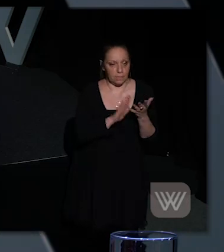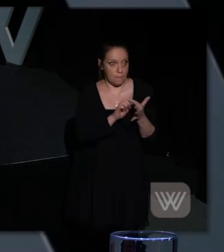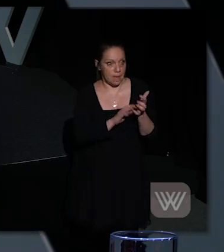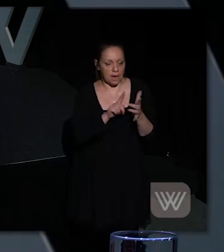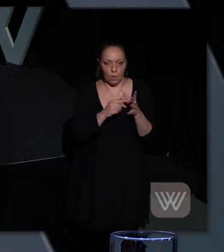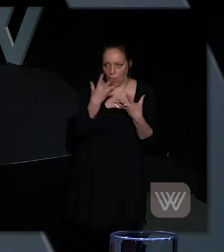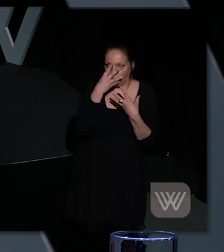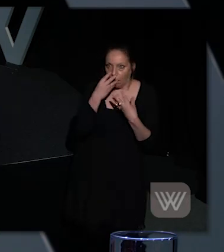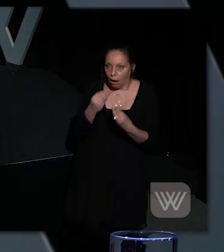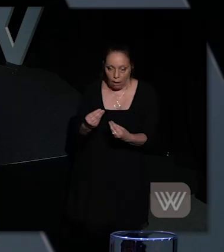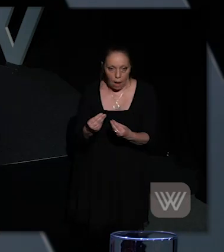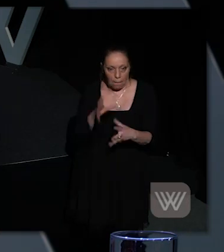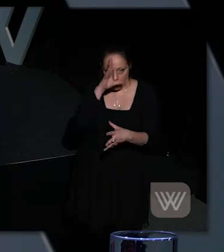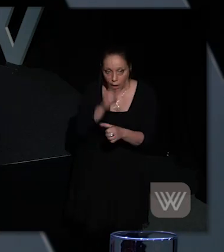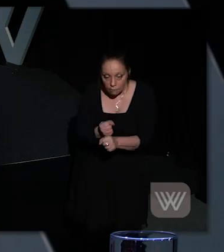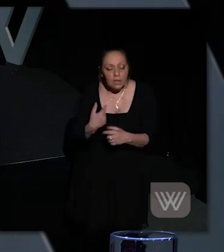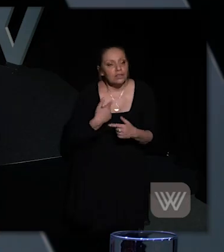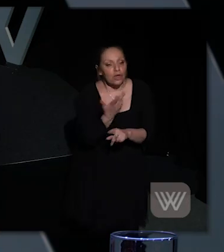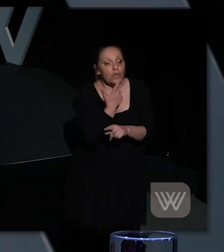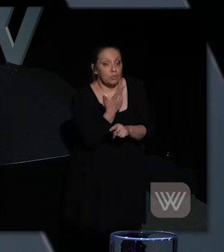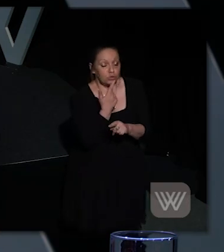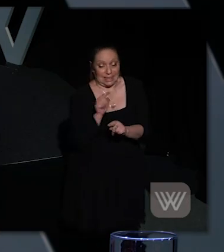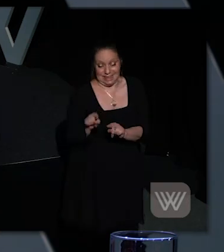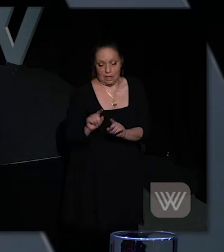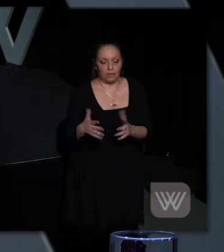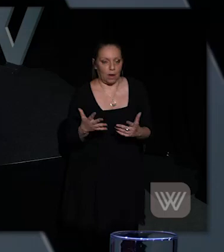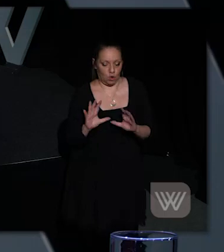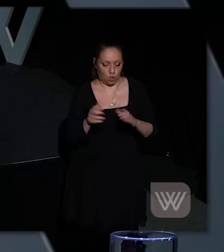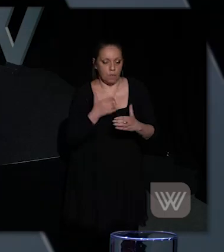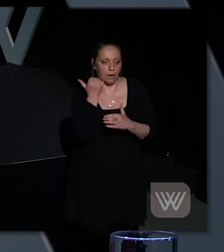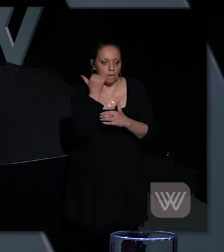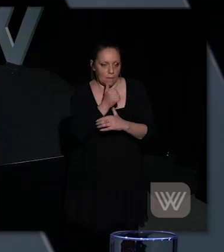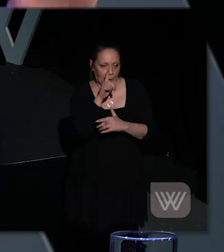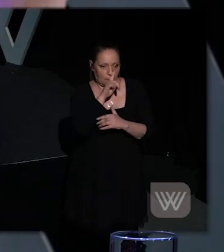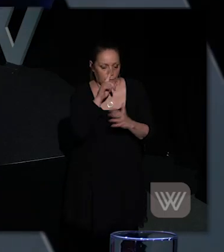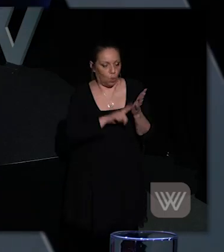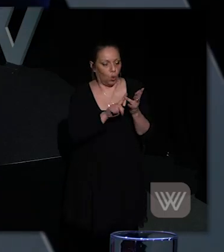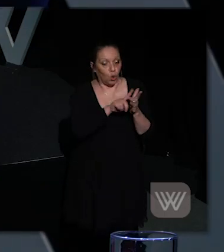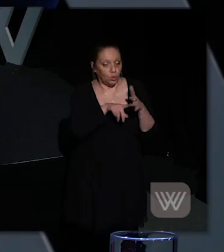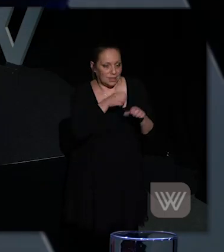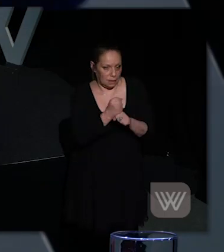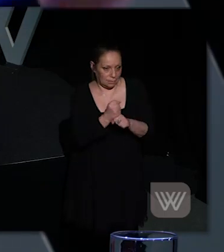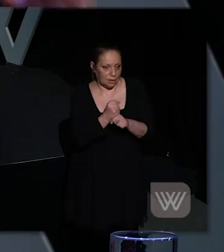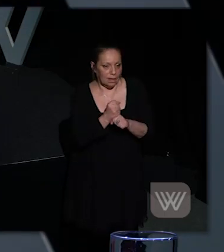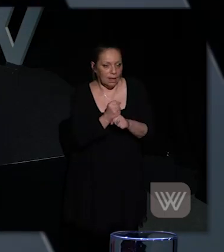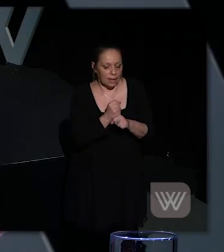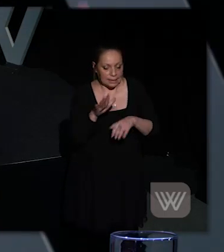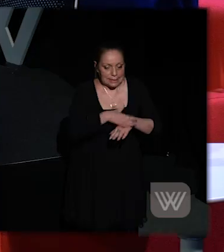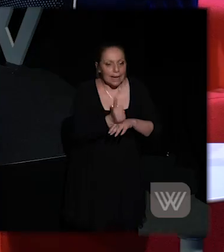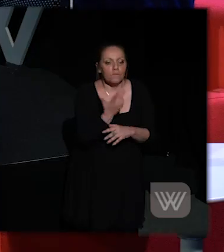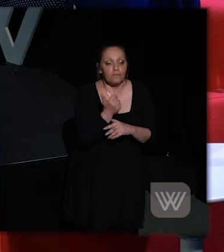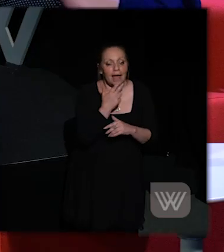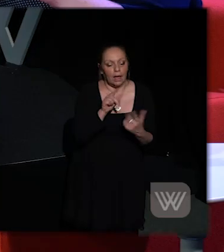that they were doing. So they pretended they were a bunch of black people that were looting, and they created all these fake Twitter